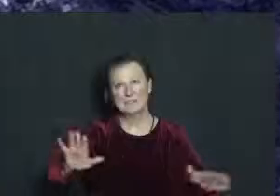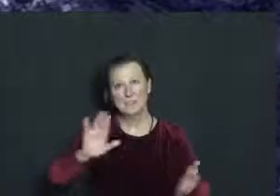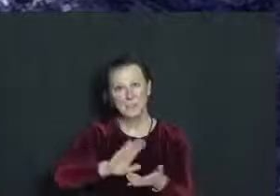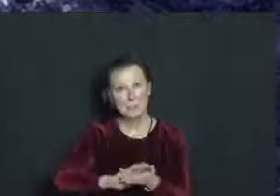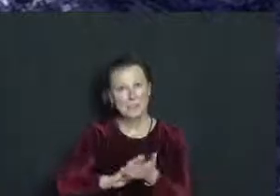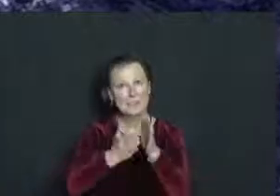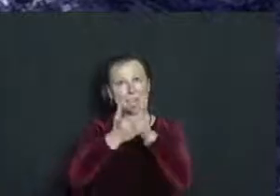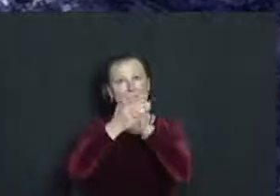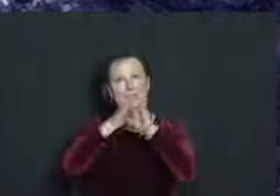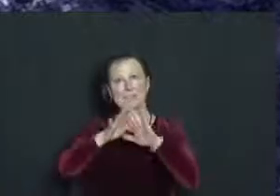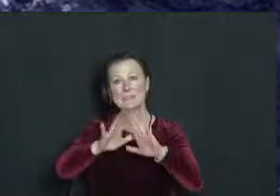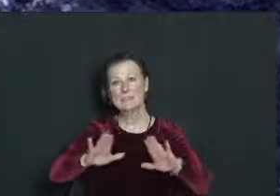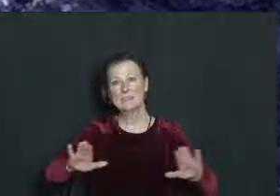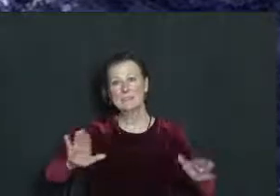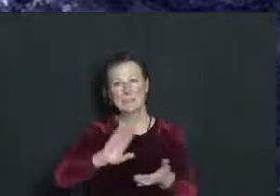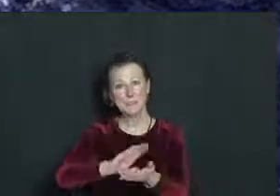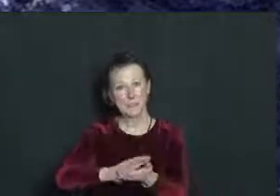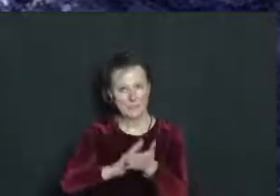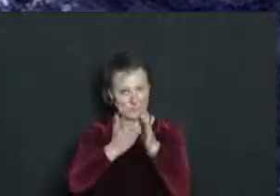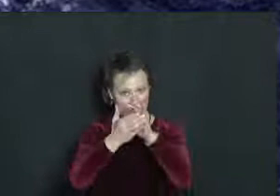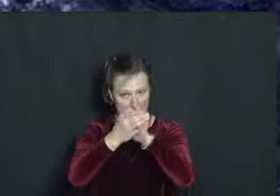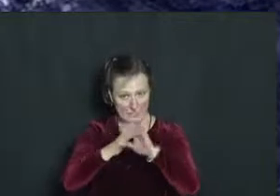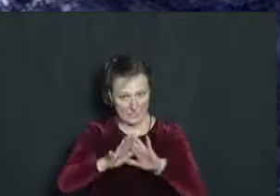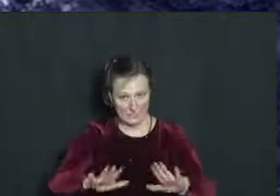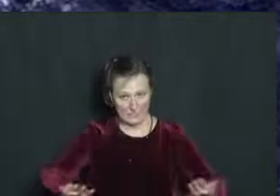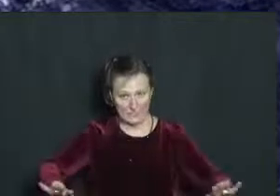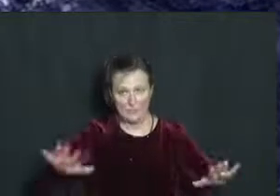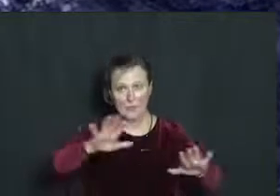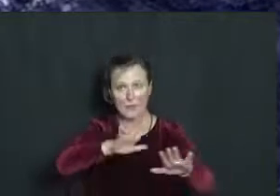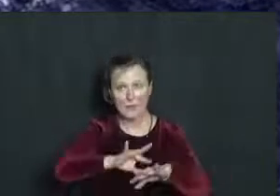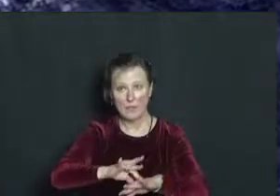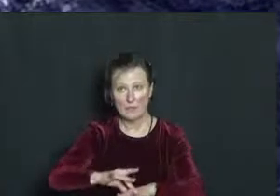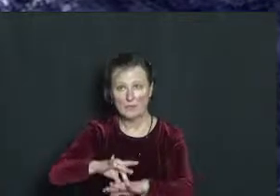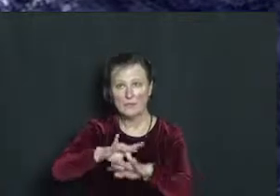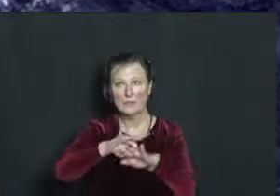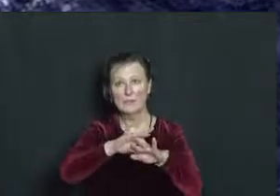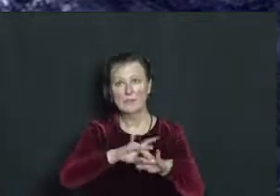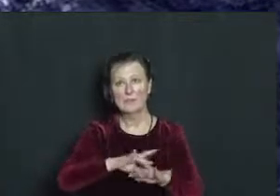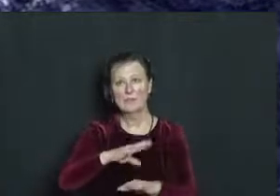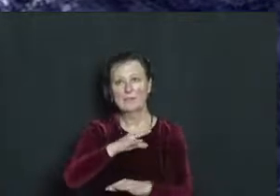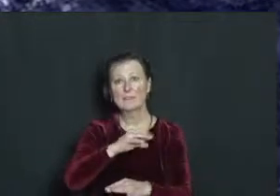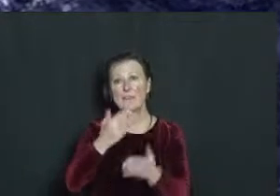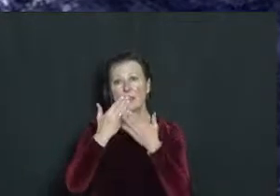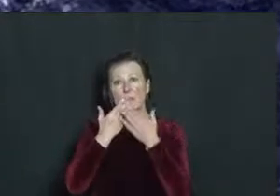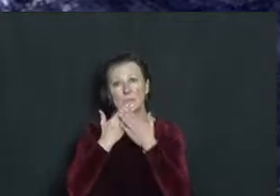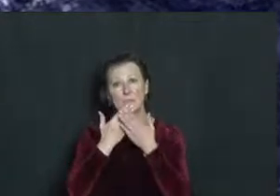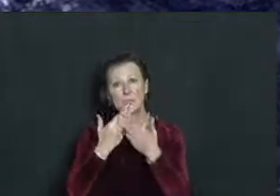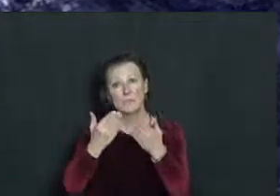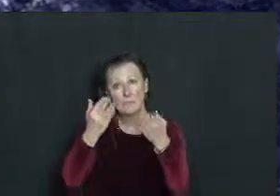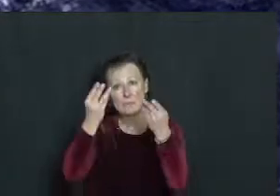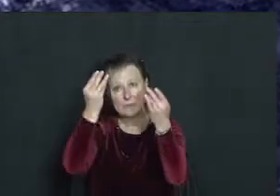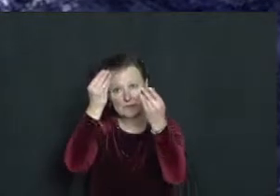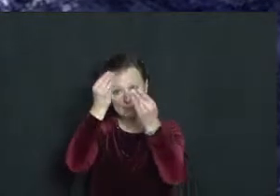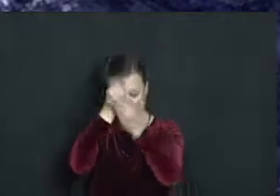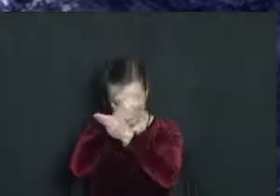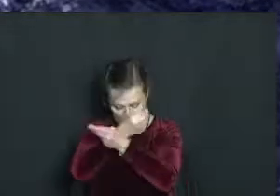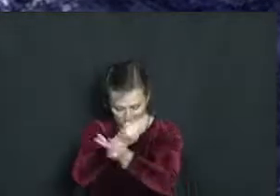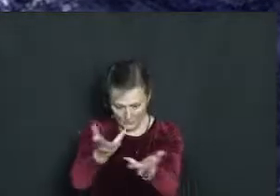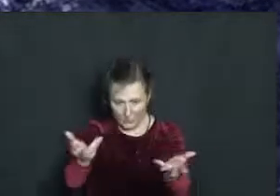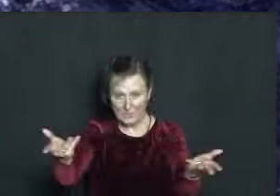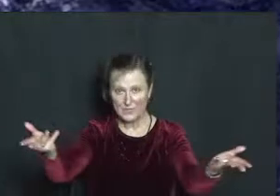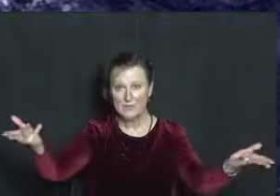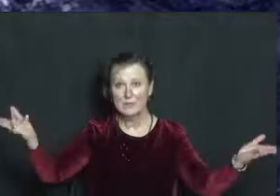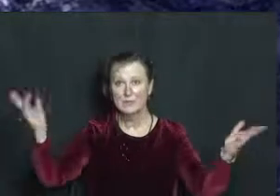Peace, peace, peace on earth and